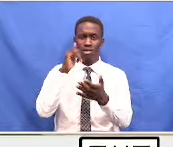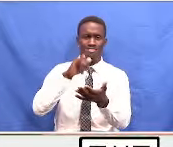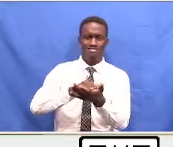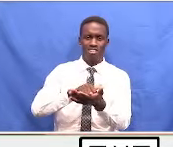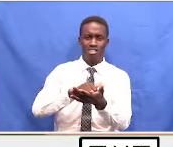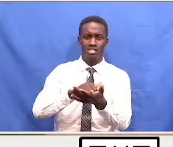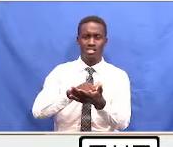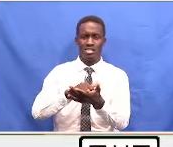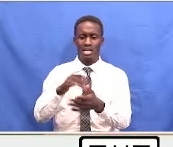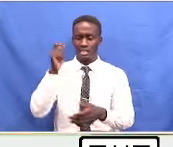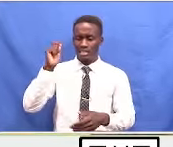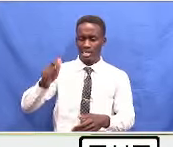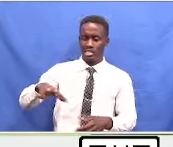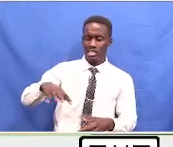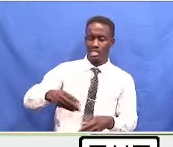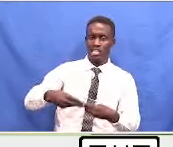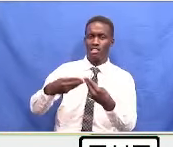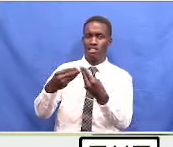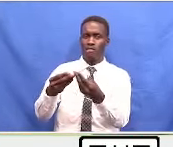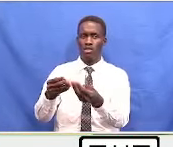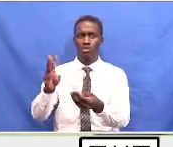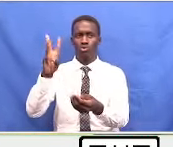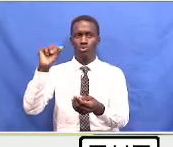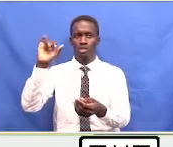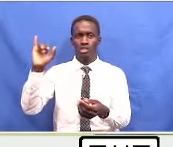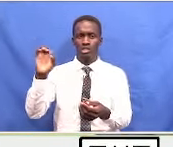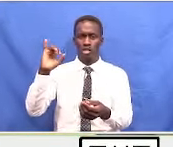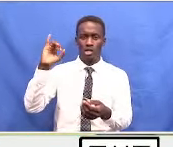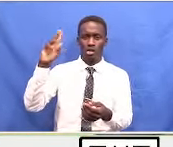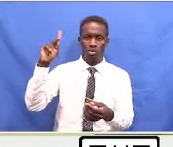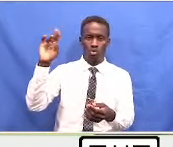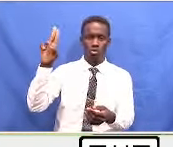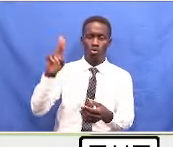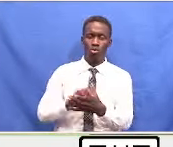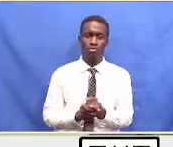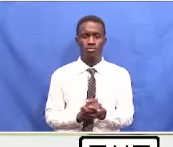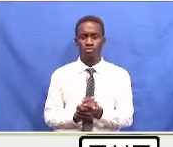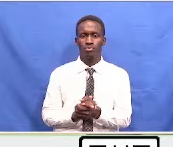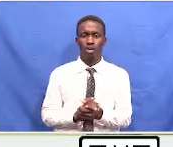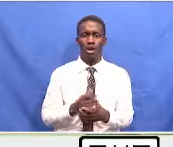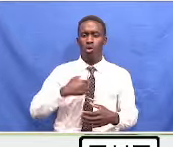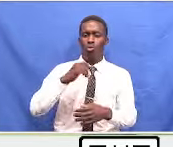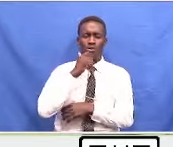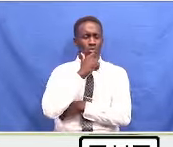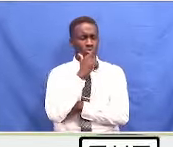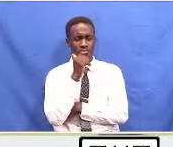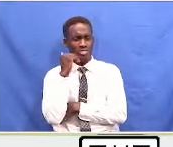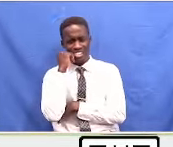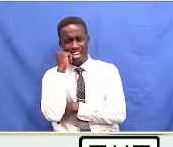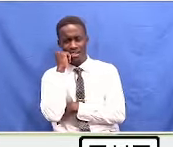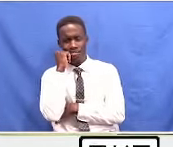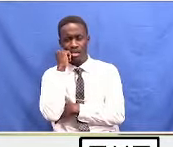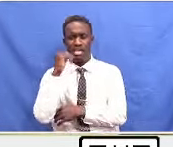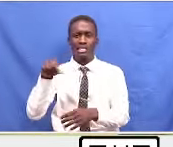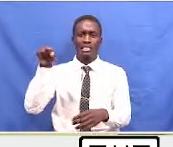served to Wanjiku and her kins. We are saddened and outraged by that incident of gender-based